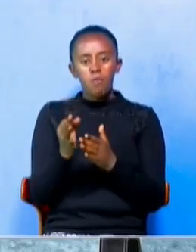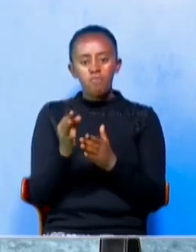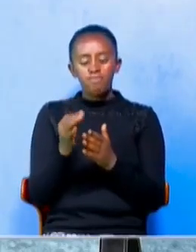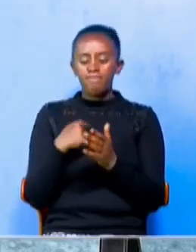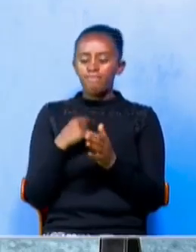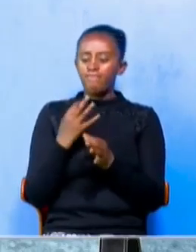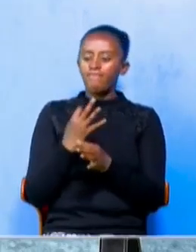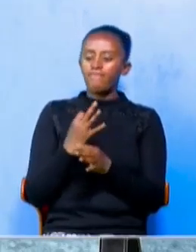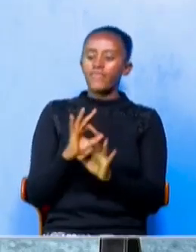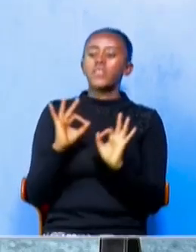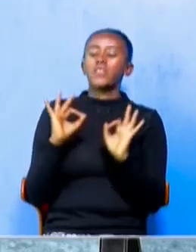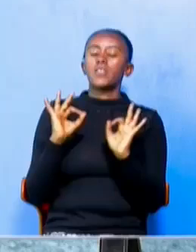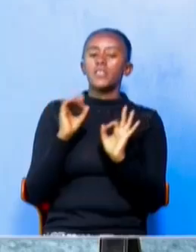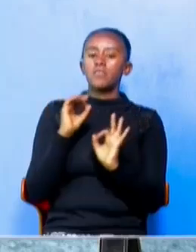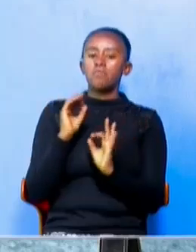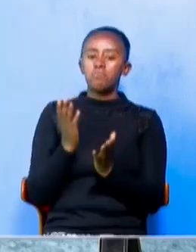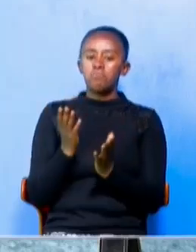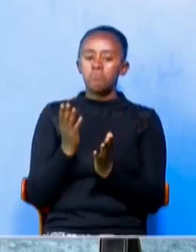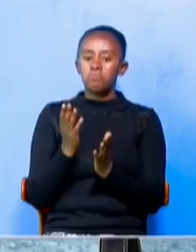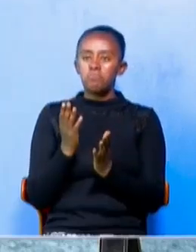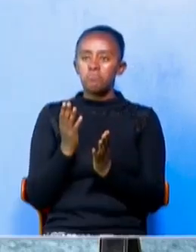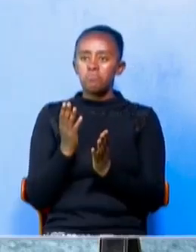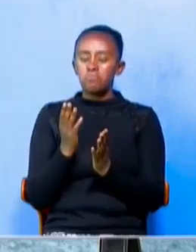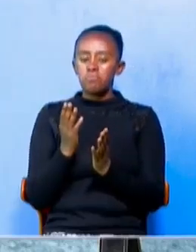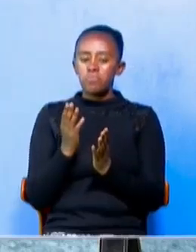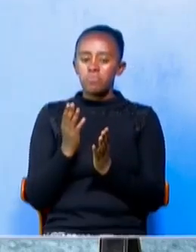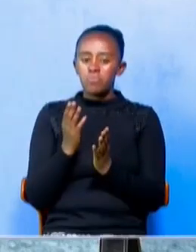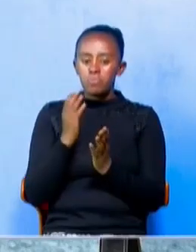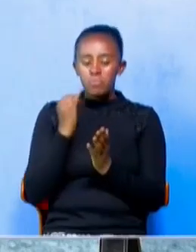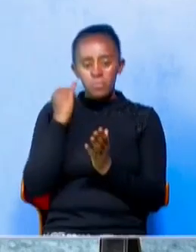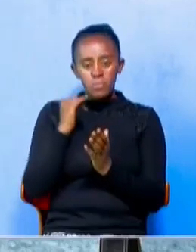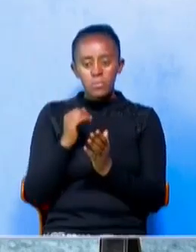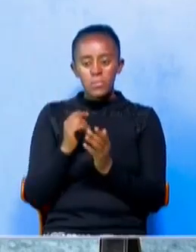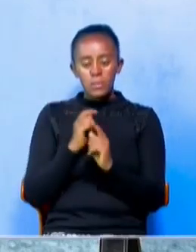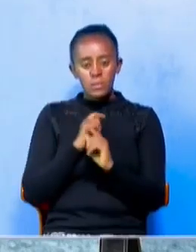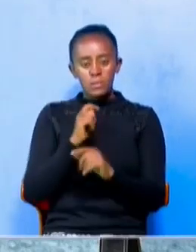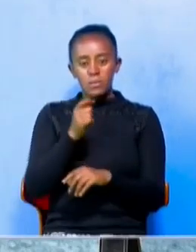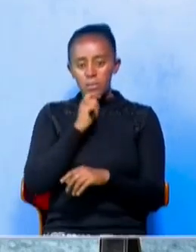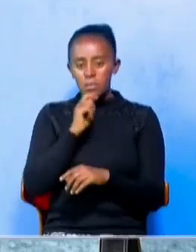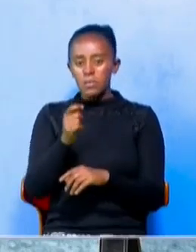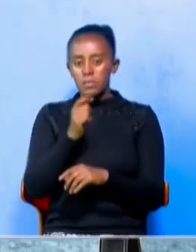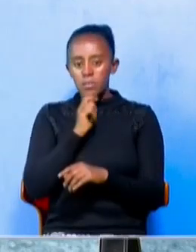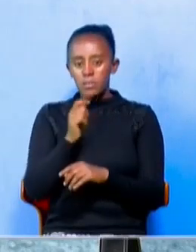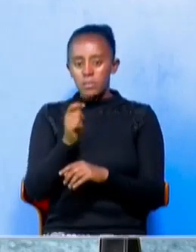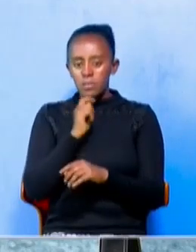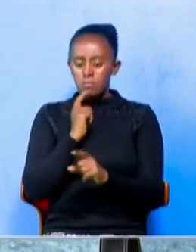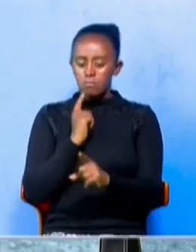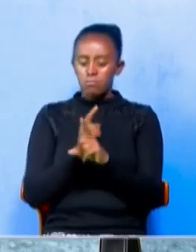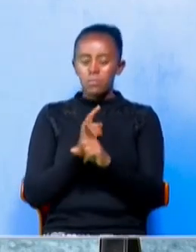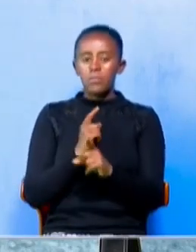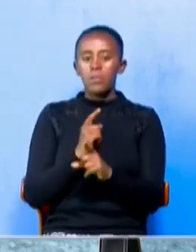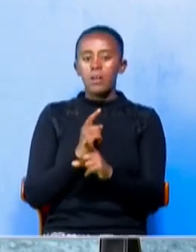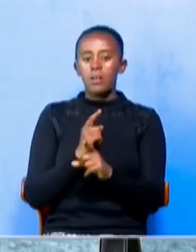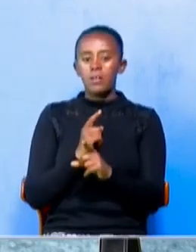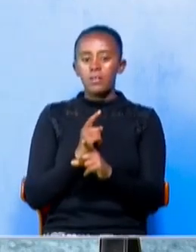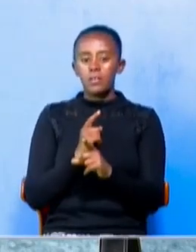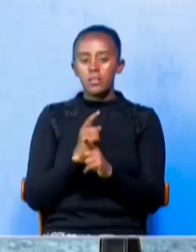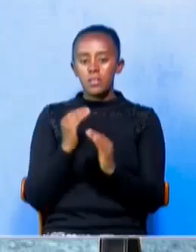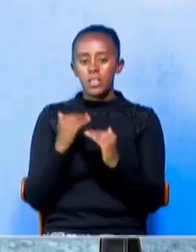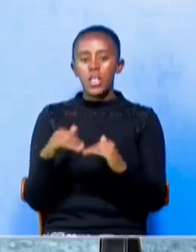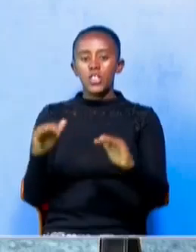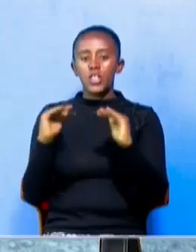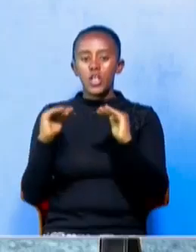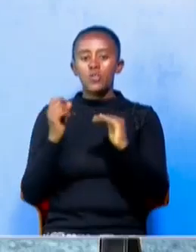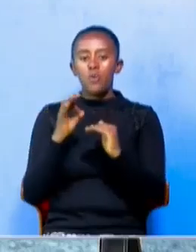free in order to bring your interview to come on the right spot of the stage of